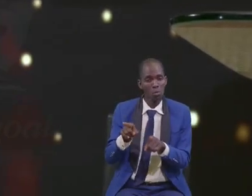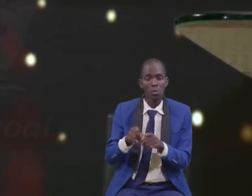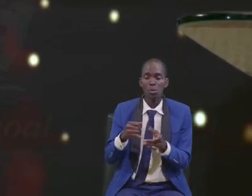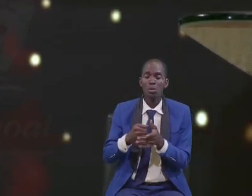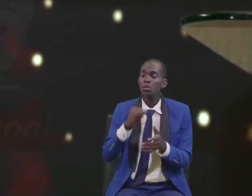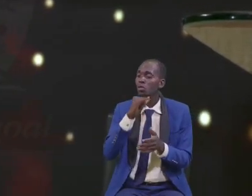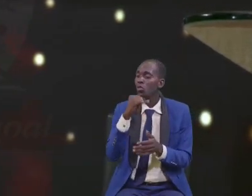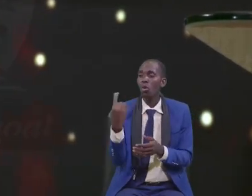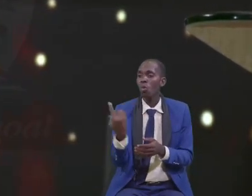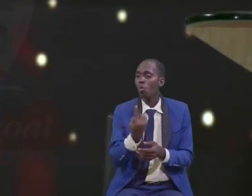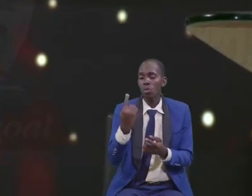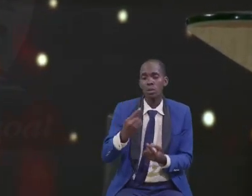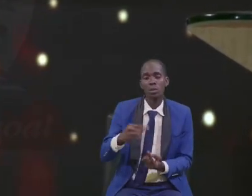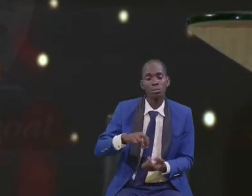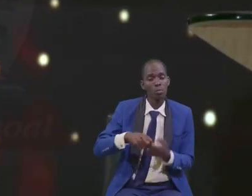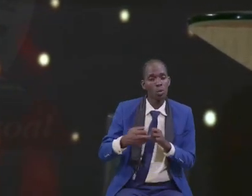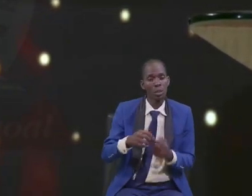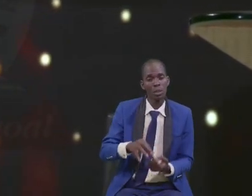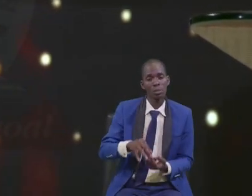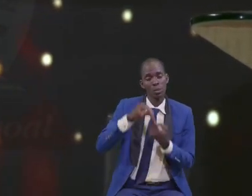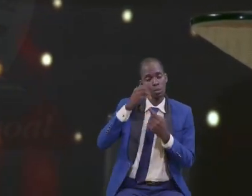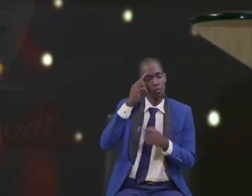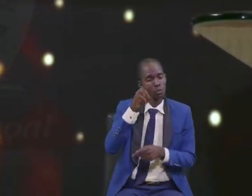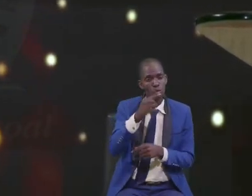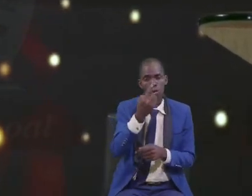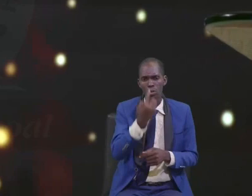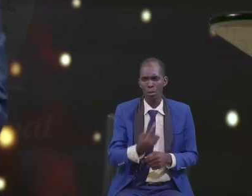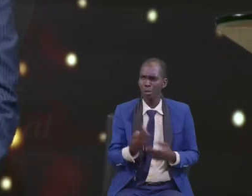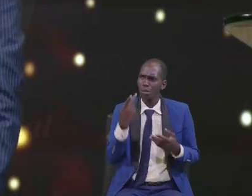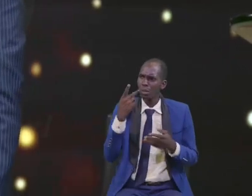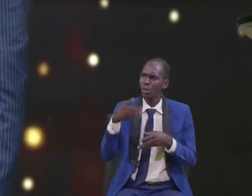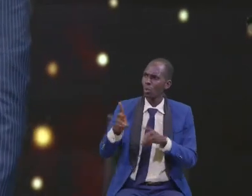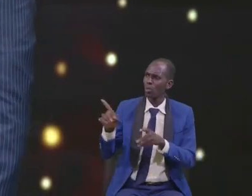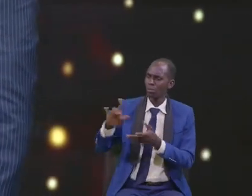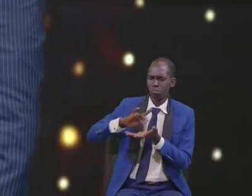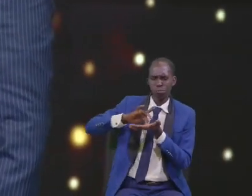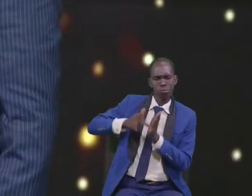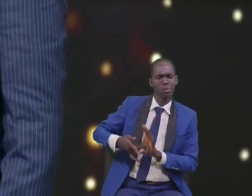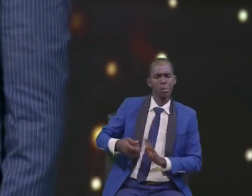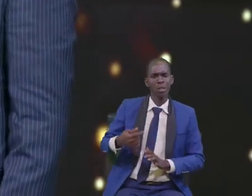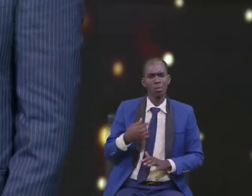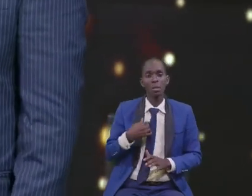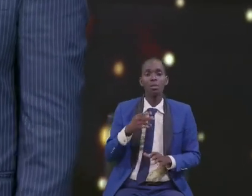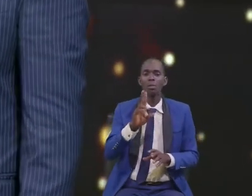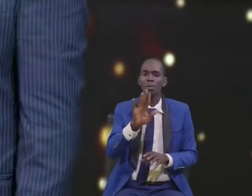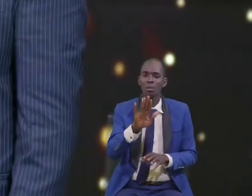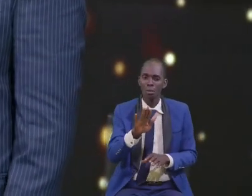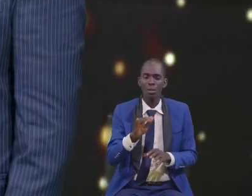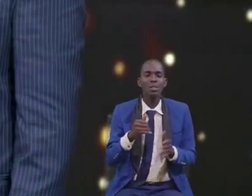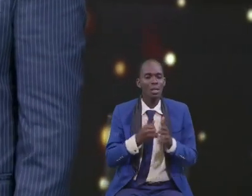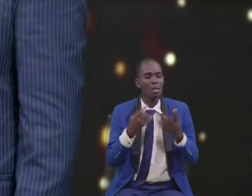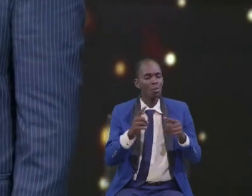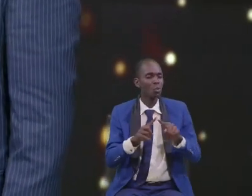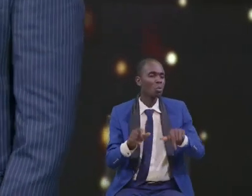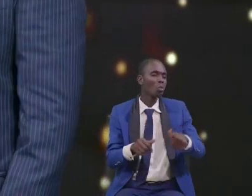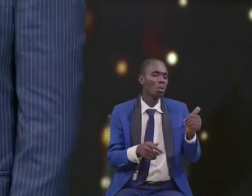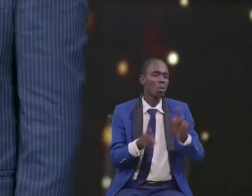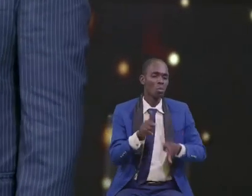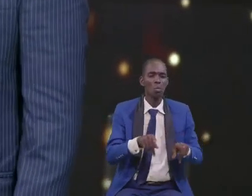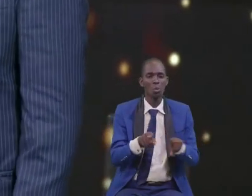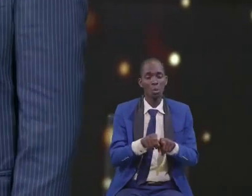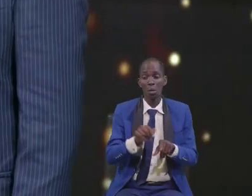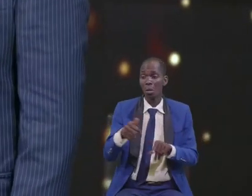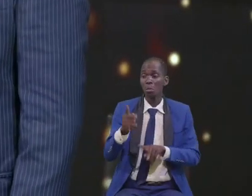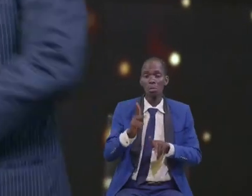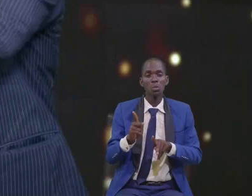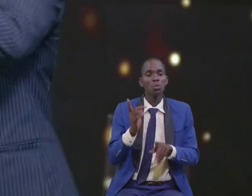so special. And look at the way they're treating me. It happens to other people too. And many of those people, they